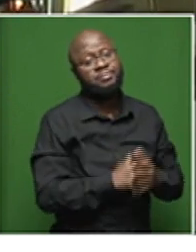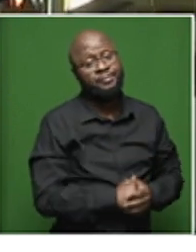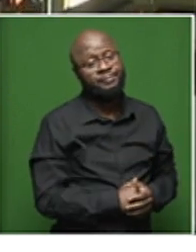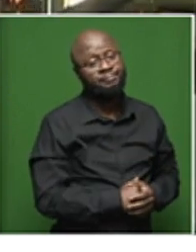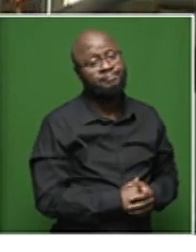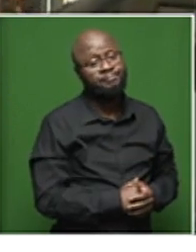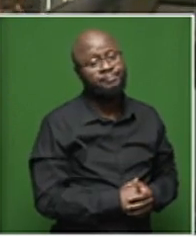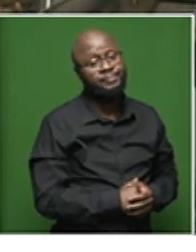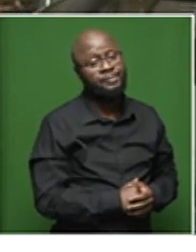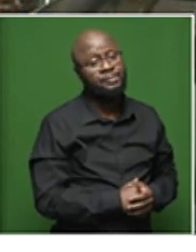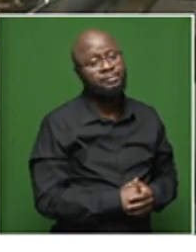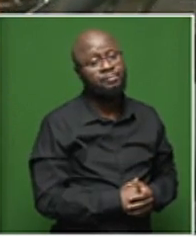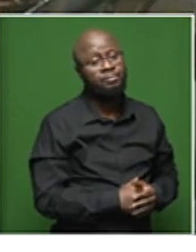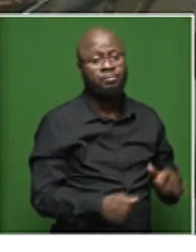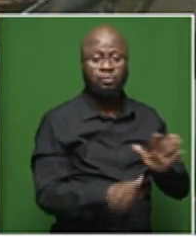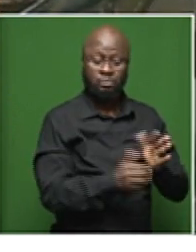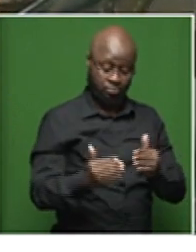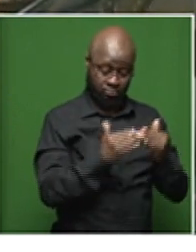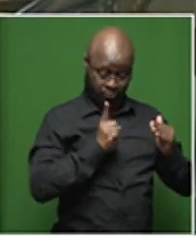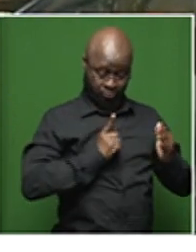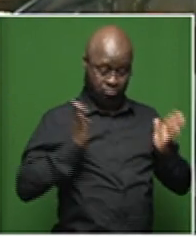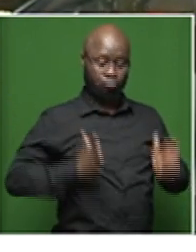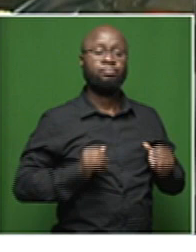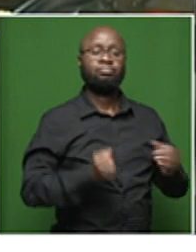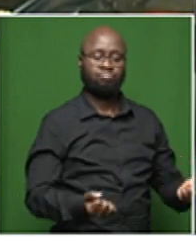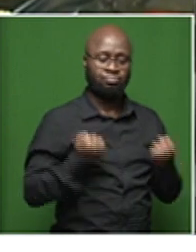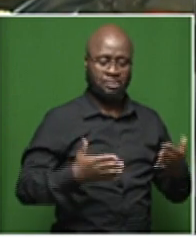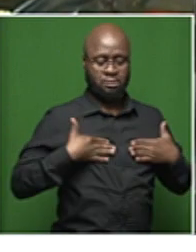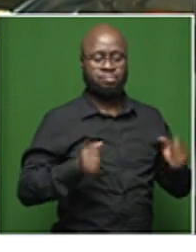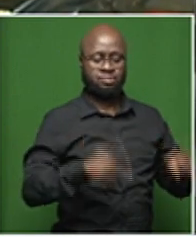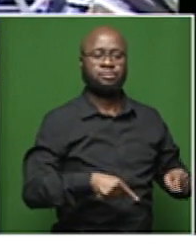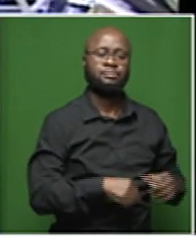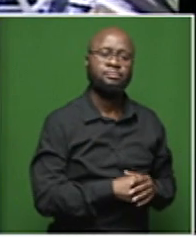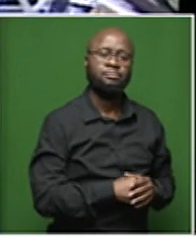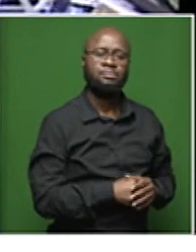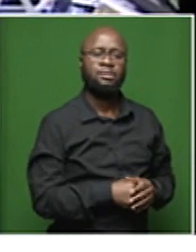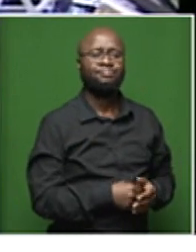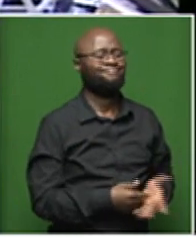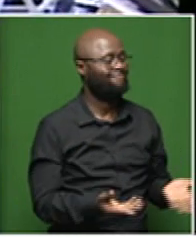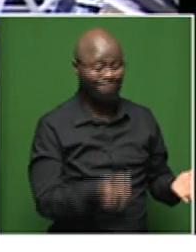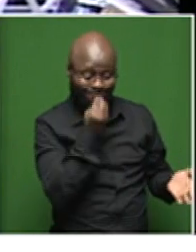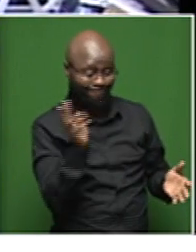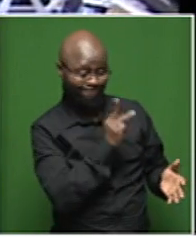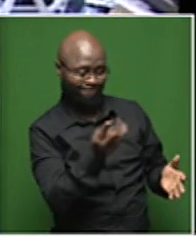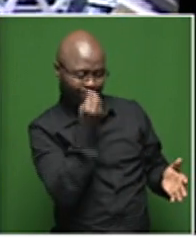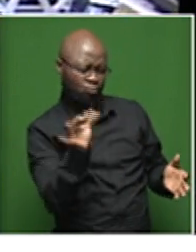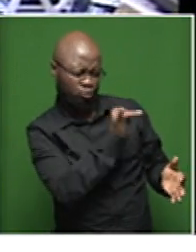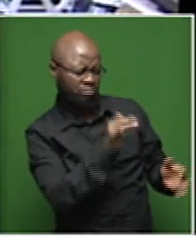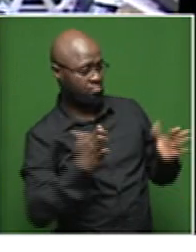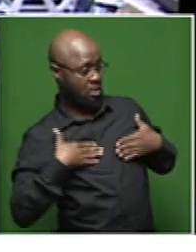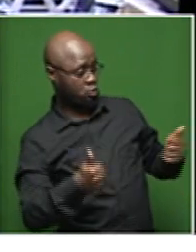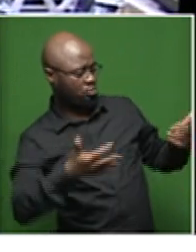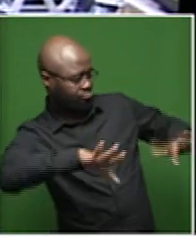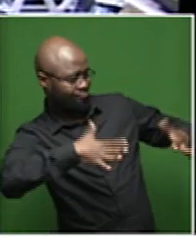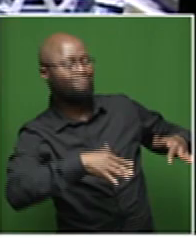really looking after yourself in that way, you're not eating healthy, you're not exercising, then that also is a contributor. Stress